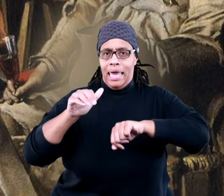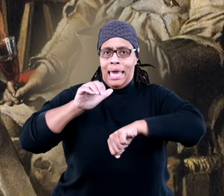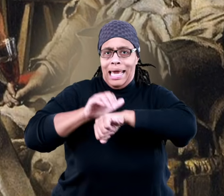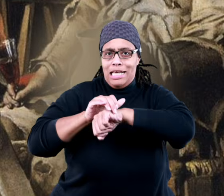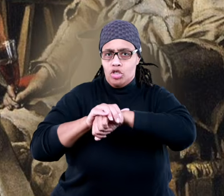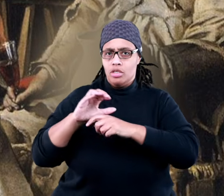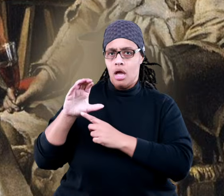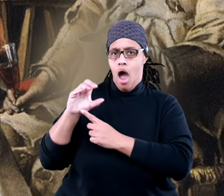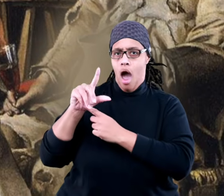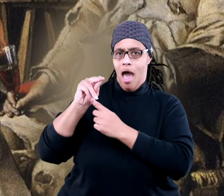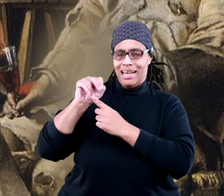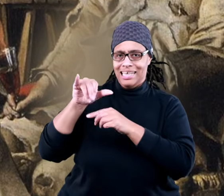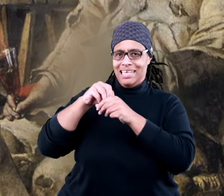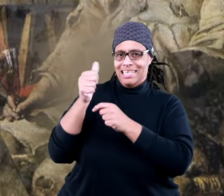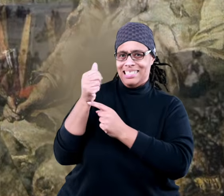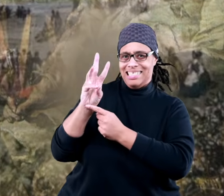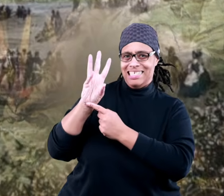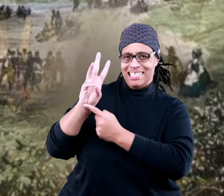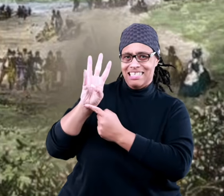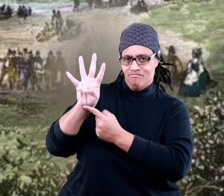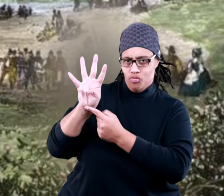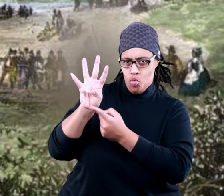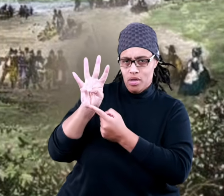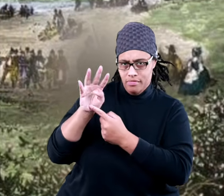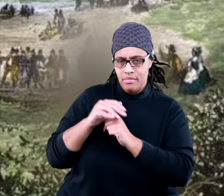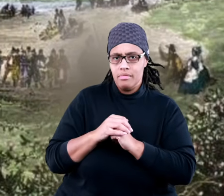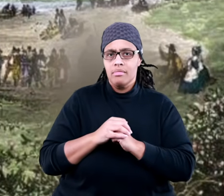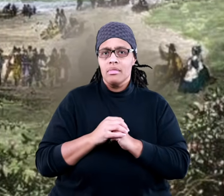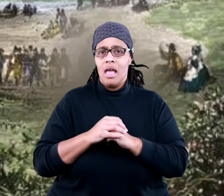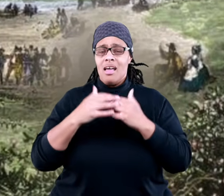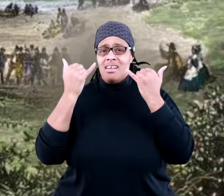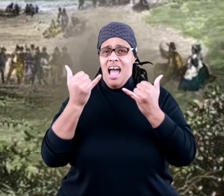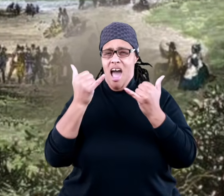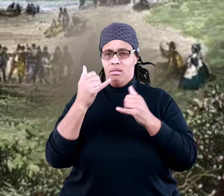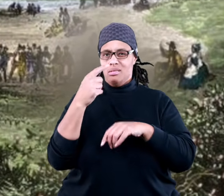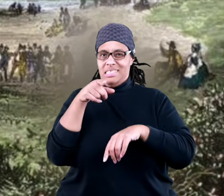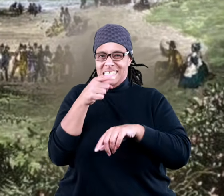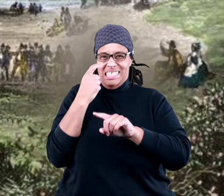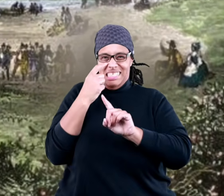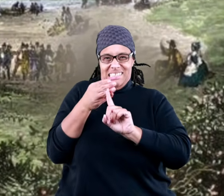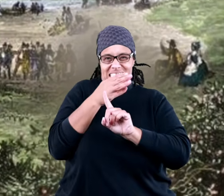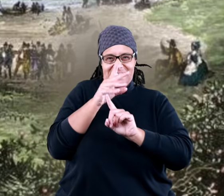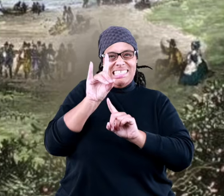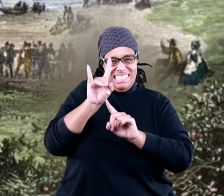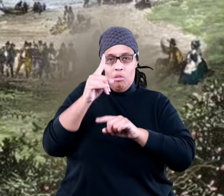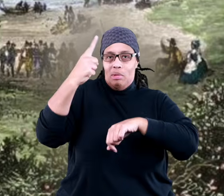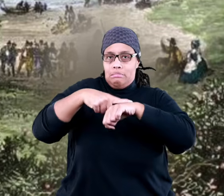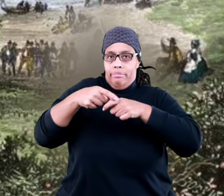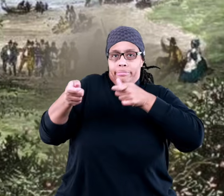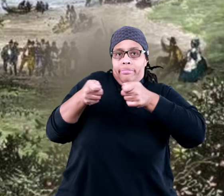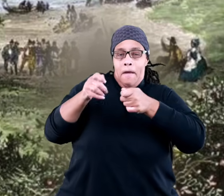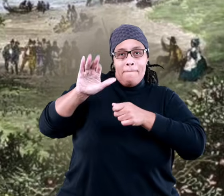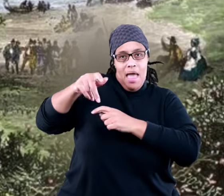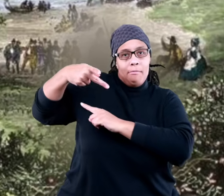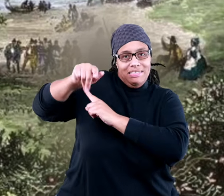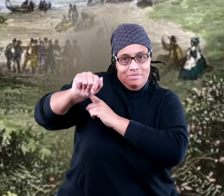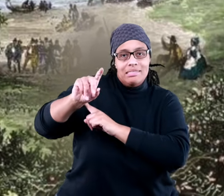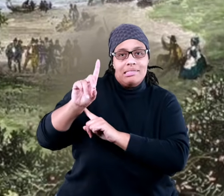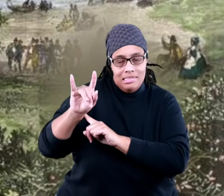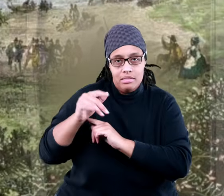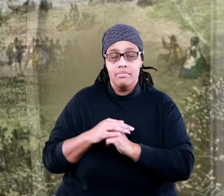becoming an English colony in 1664, and was also at one time governed as part of